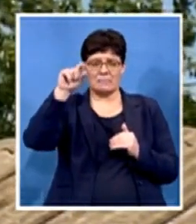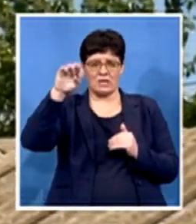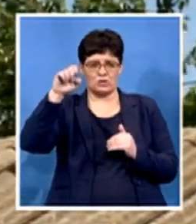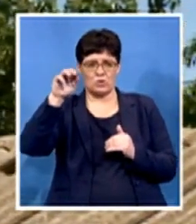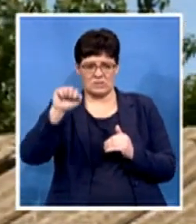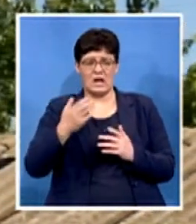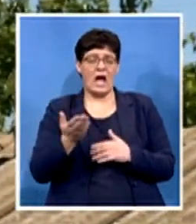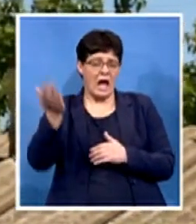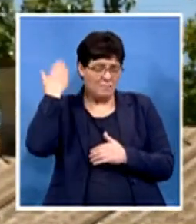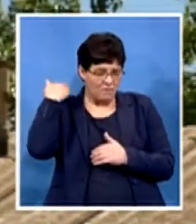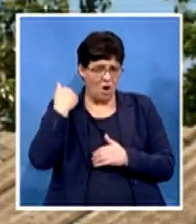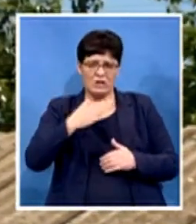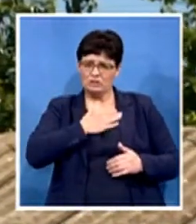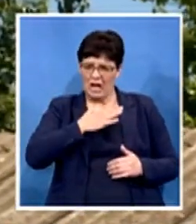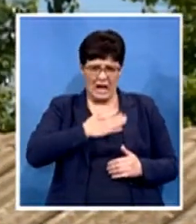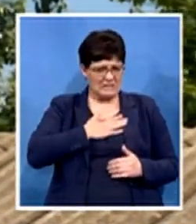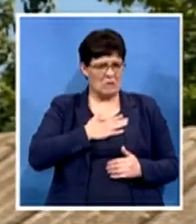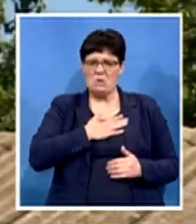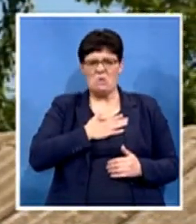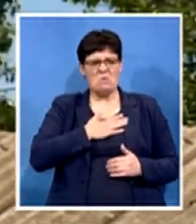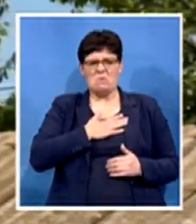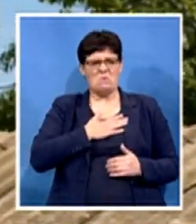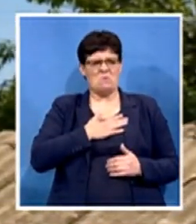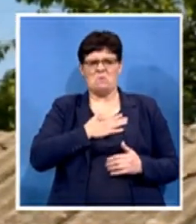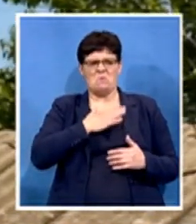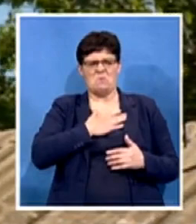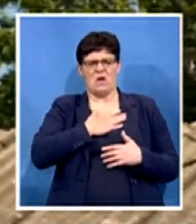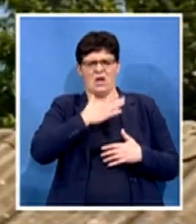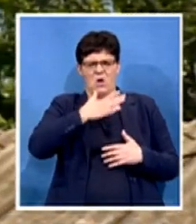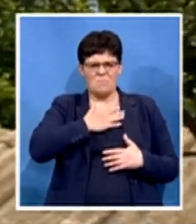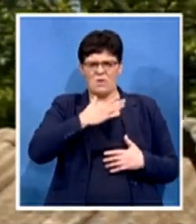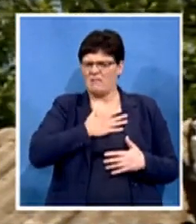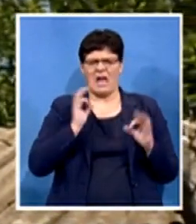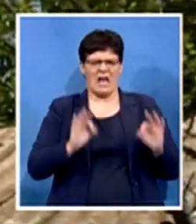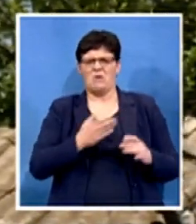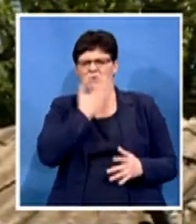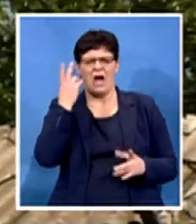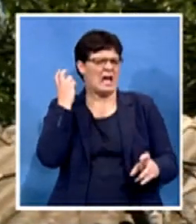not good in the on the shop. But I can't get some money. I'm good in the it's like a share.